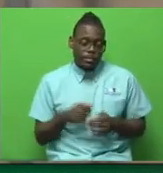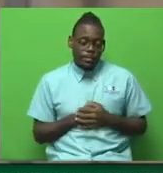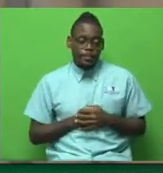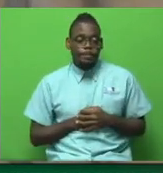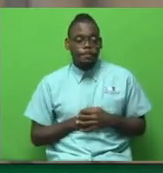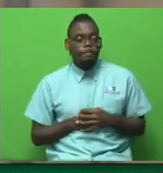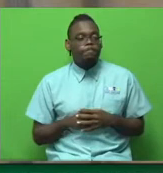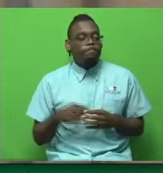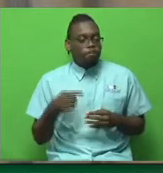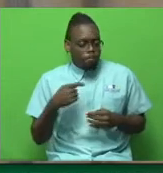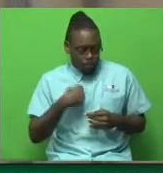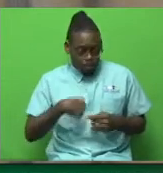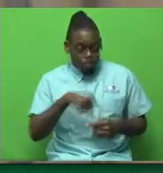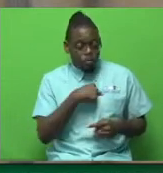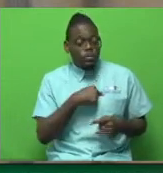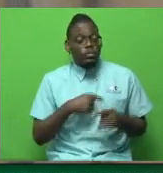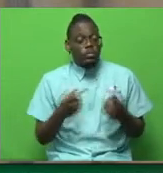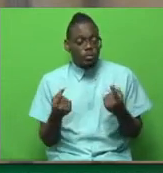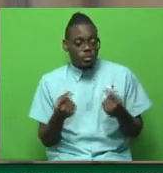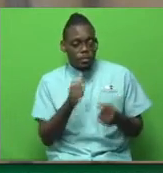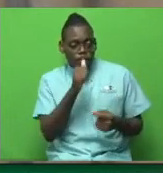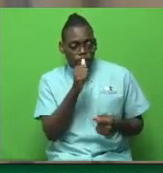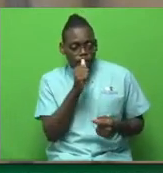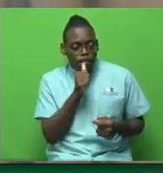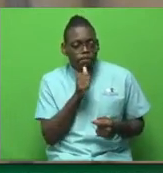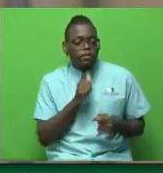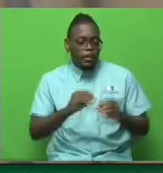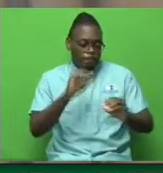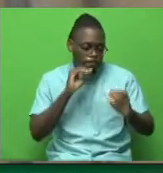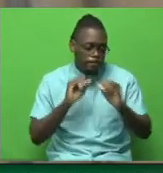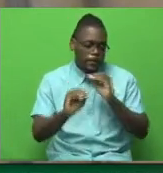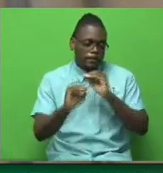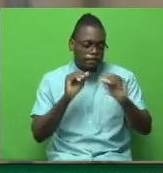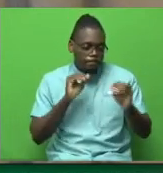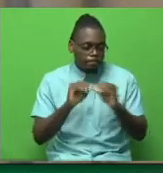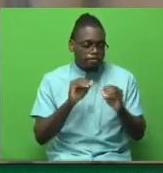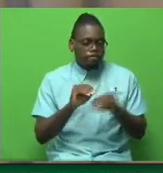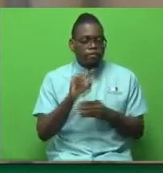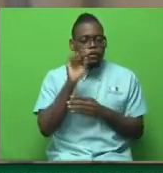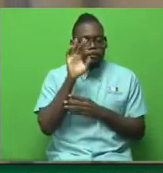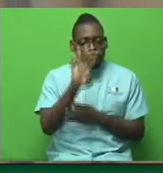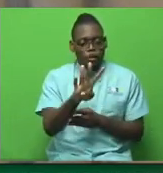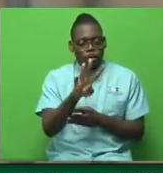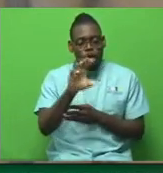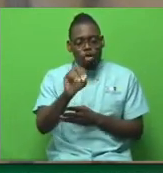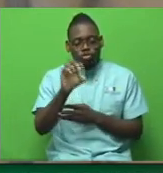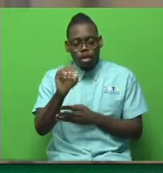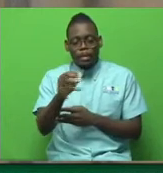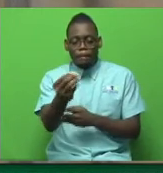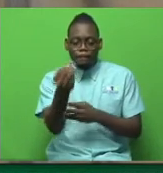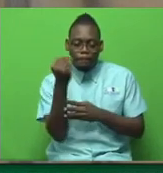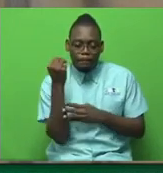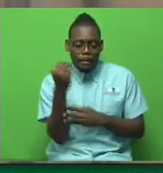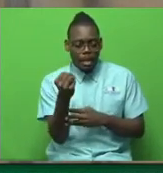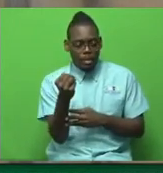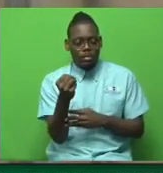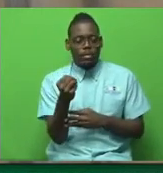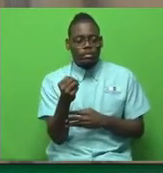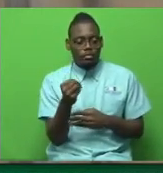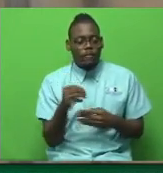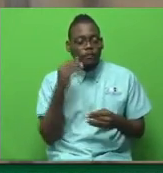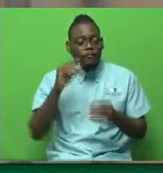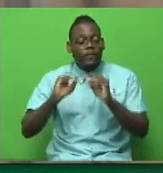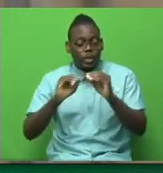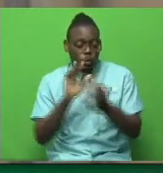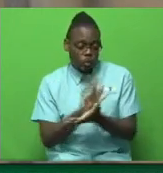been fixing as you go along we've spent 400 million so far to a complete 13 schools and we have another phase upcoming